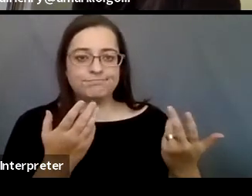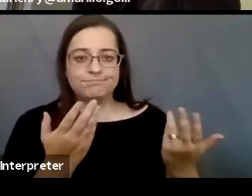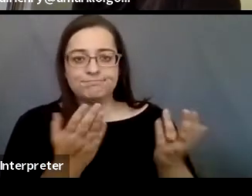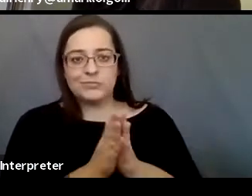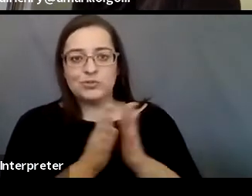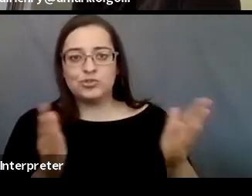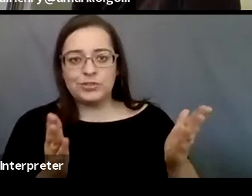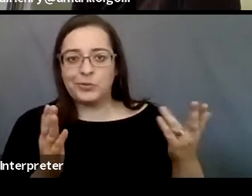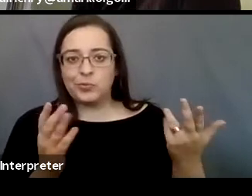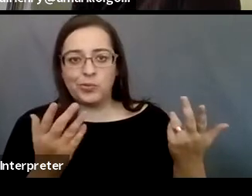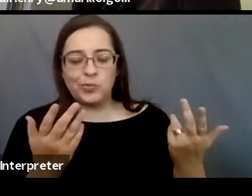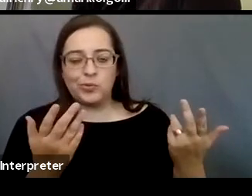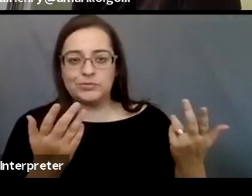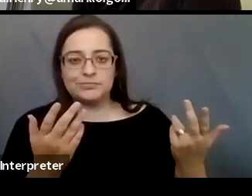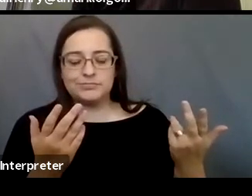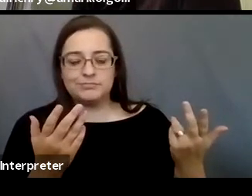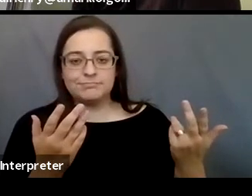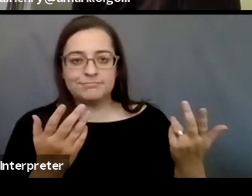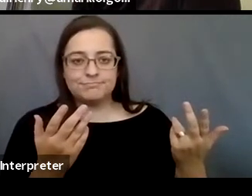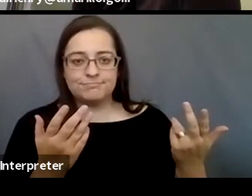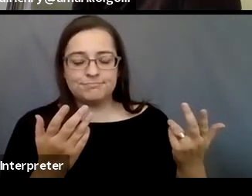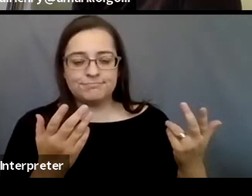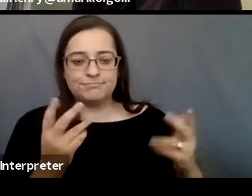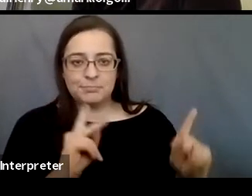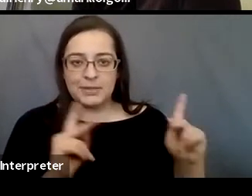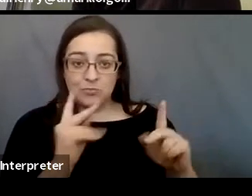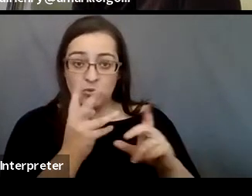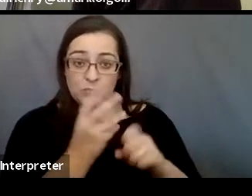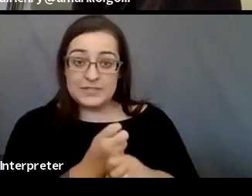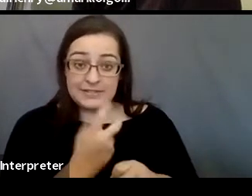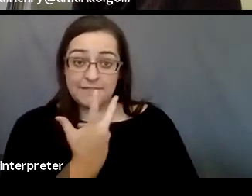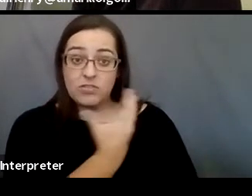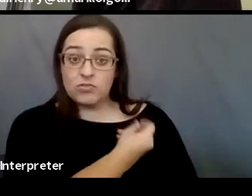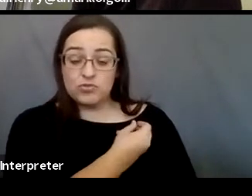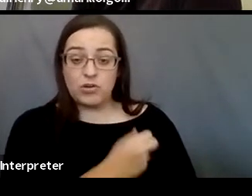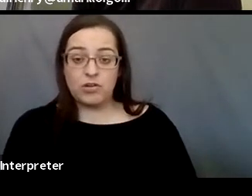healthcare workers might be able to receive the vaccine?